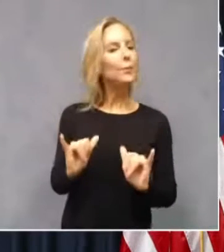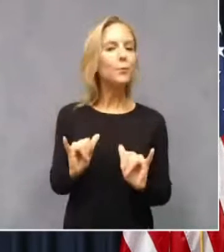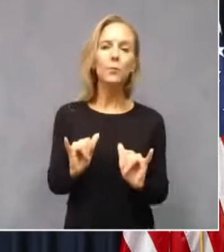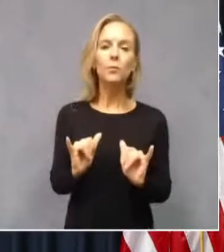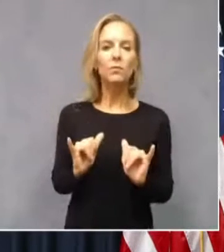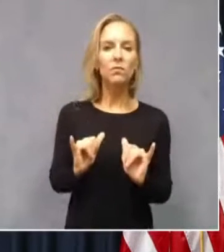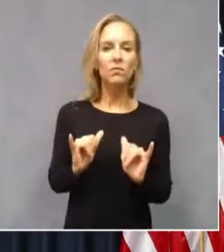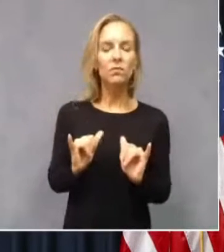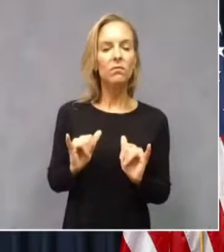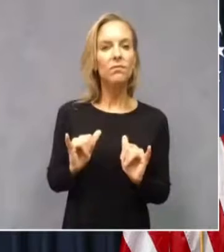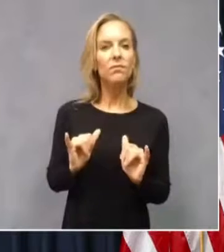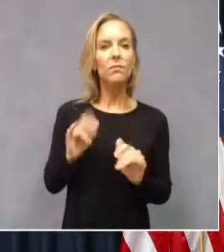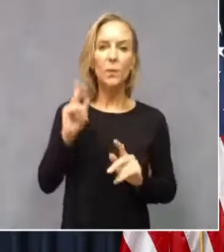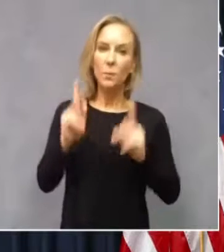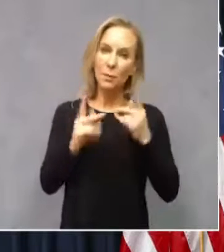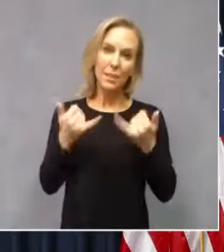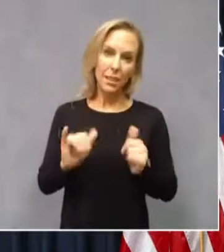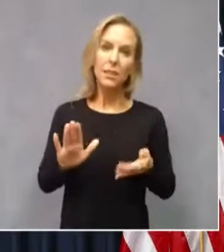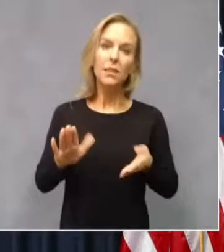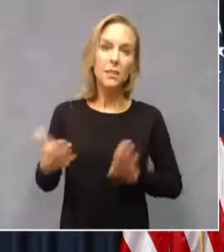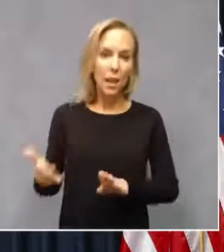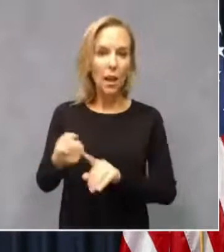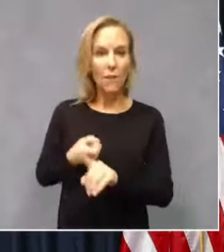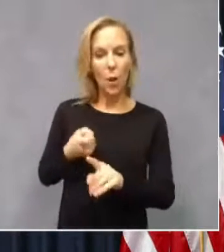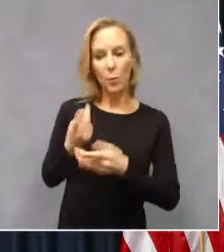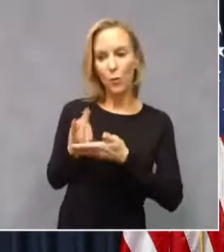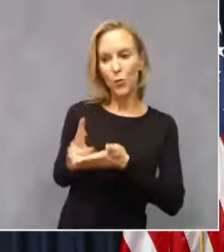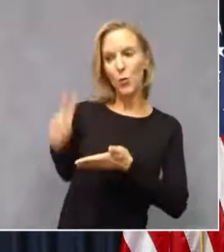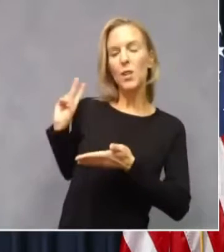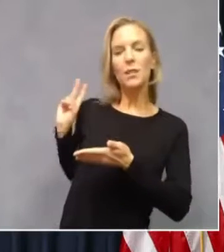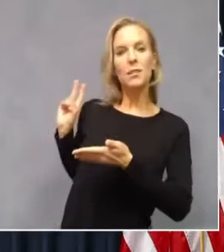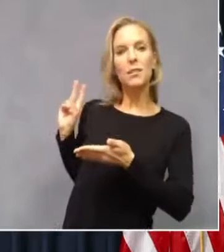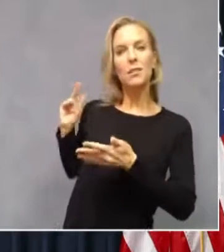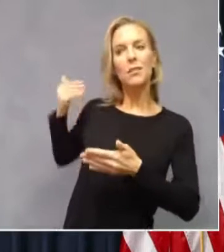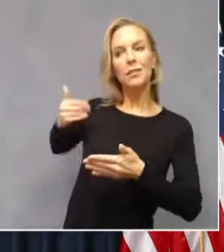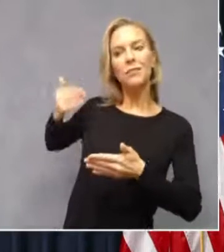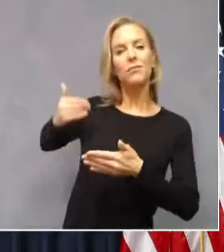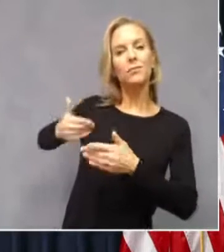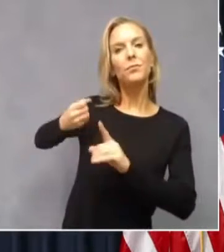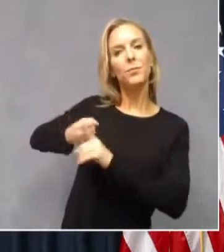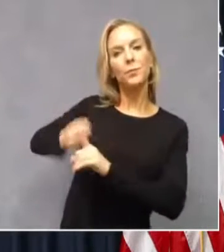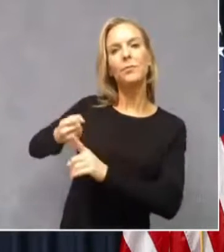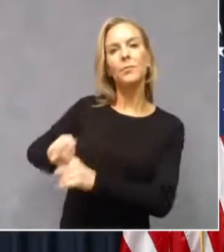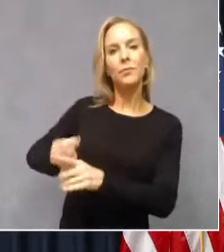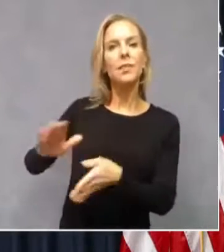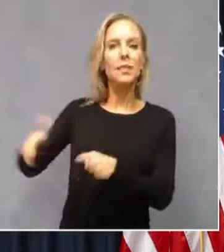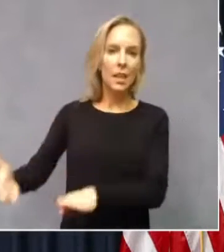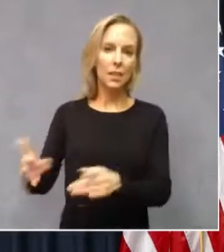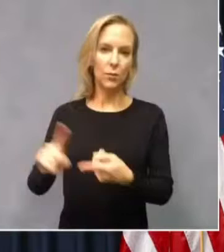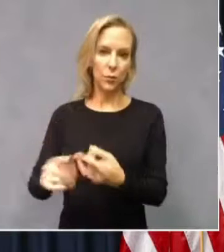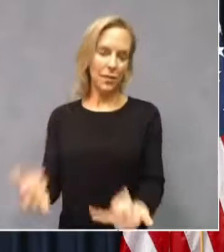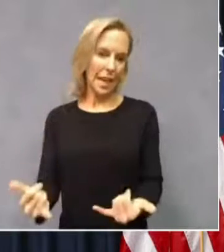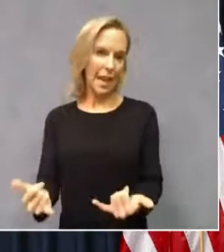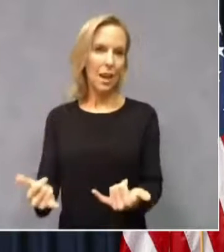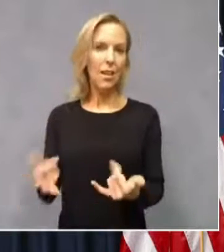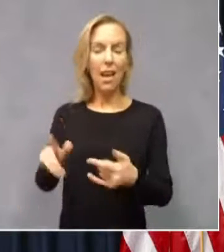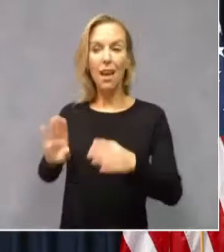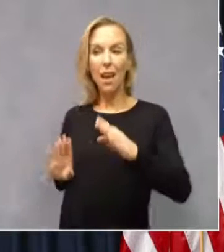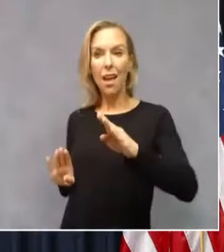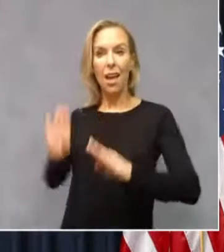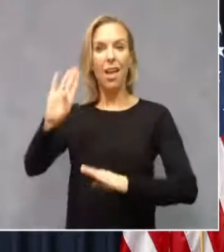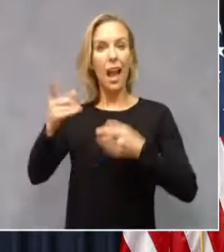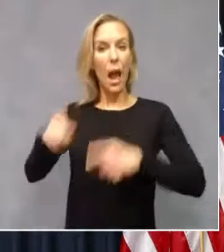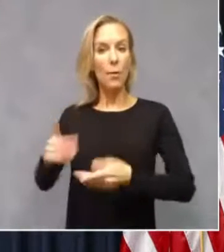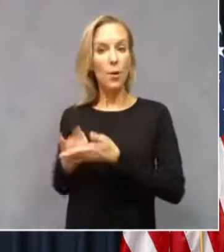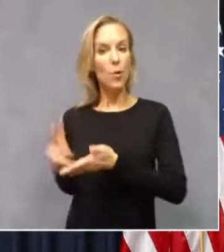follow the cases from about 2 weeks ago. So that escalation that we had results in people that we lose. So